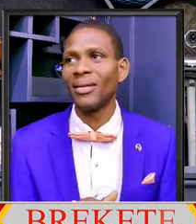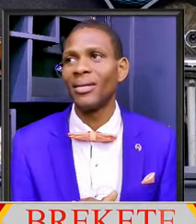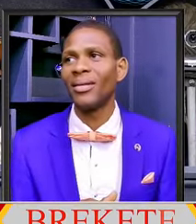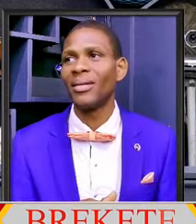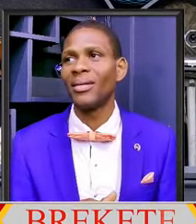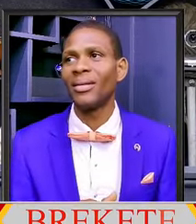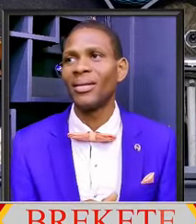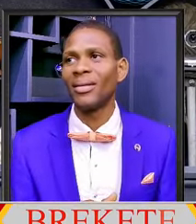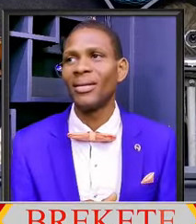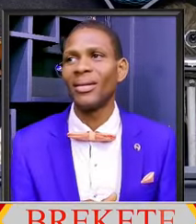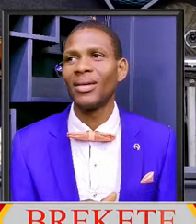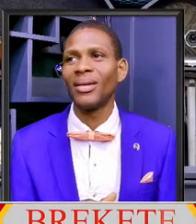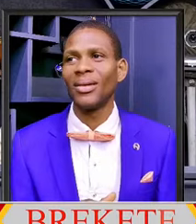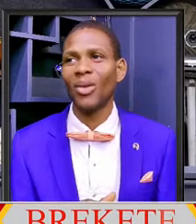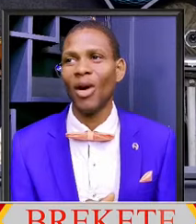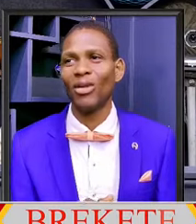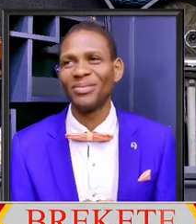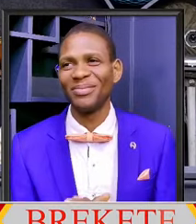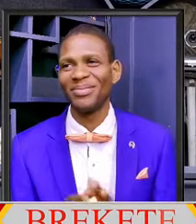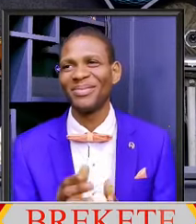Yes. Hey.